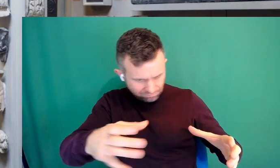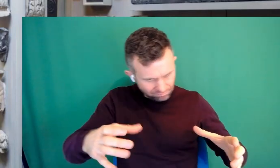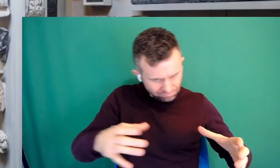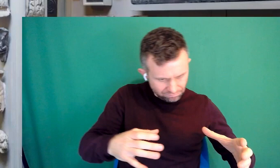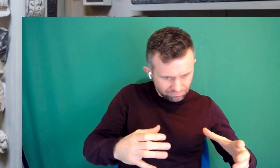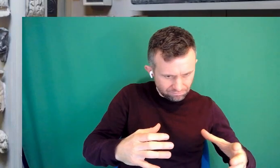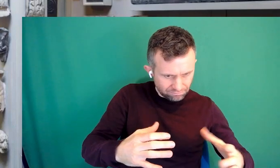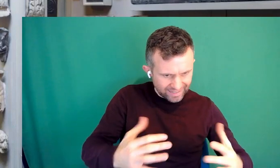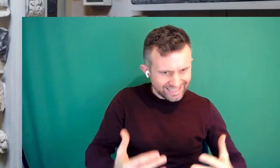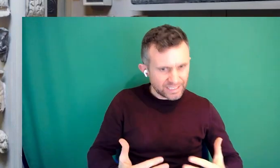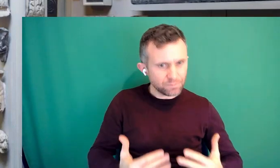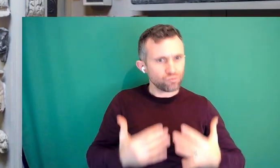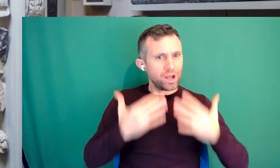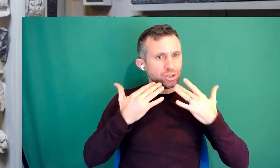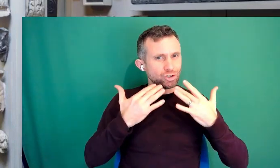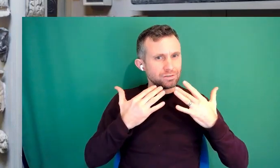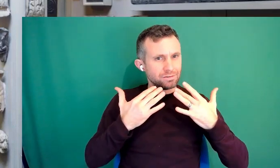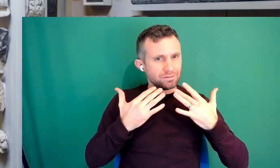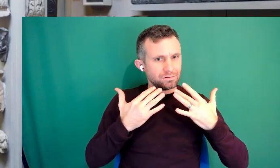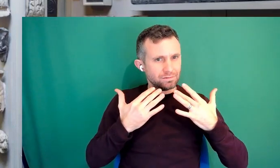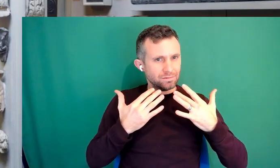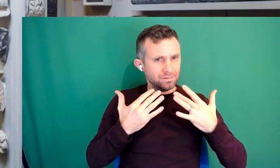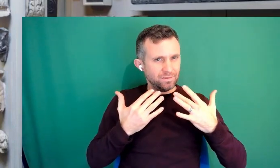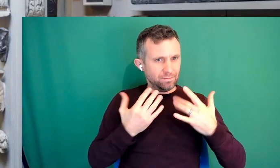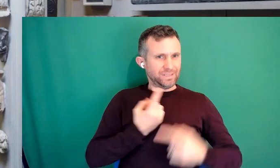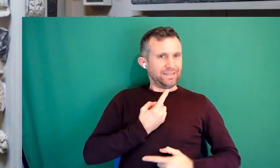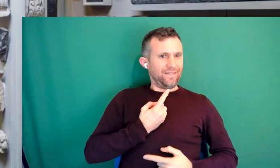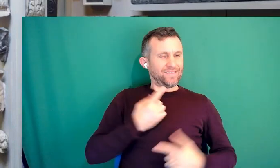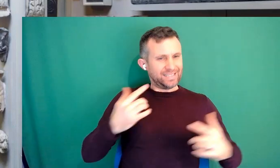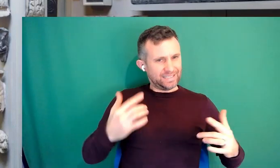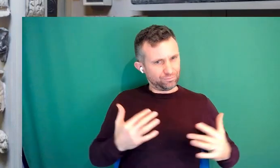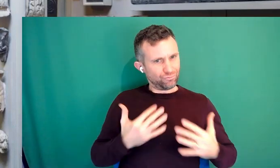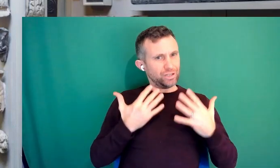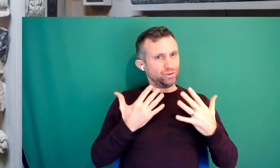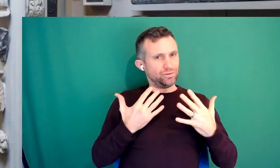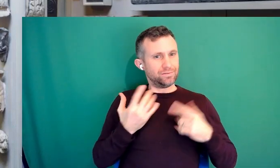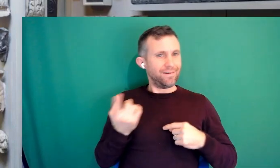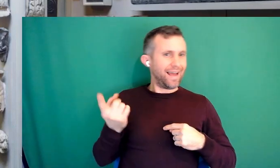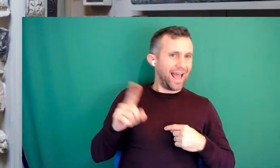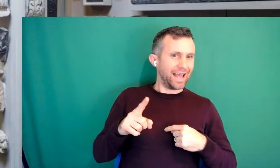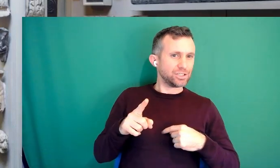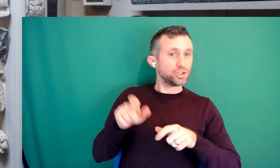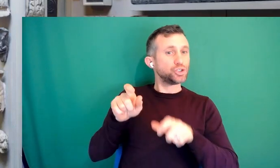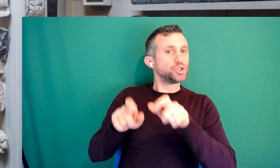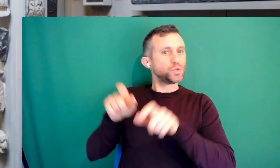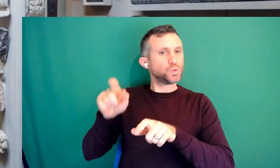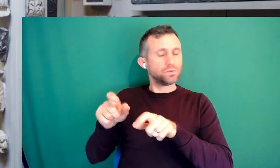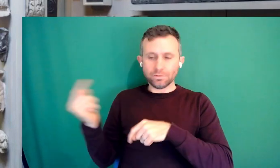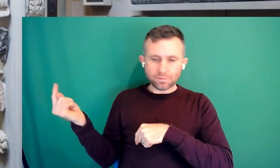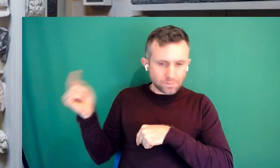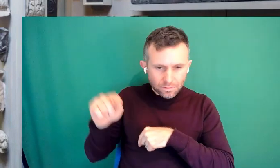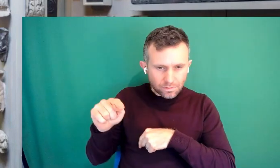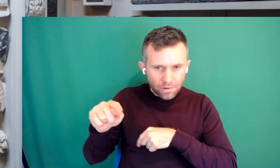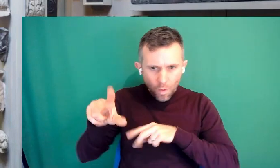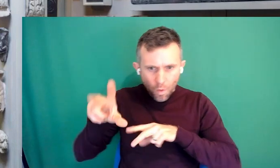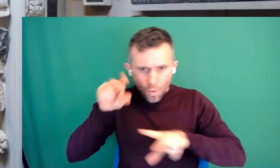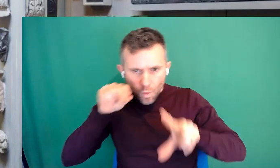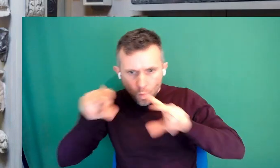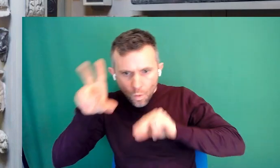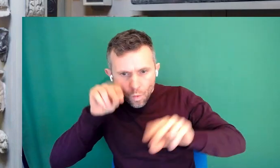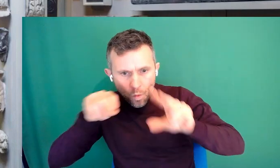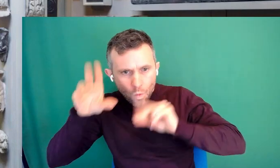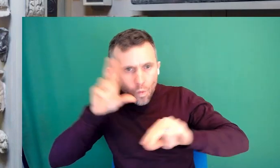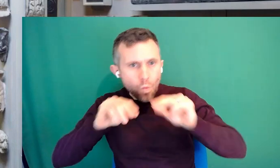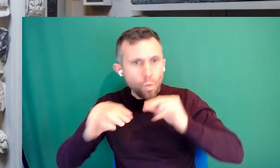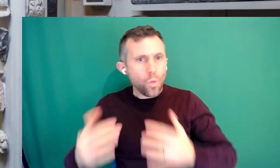Apollo as the god of the sun. Behind the statue, hidden in its base, Soane added a small